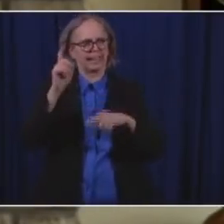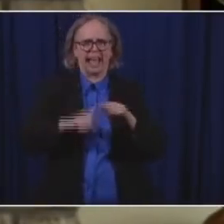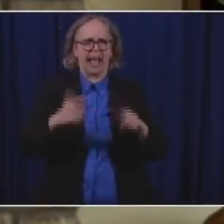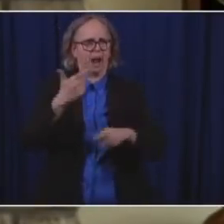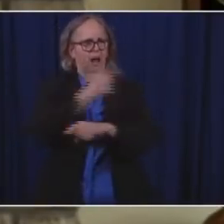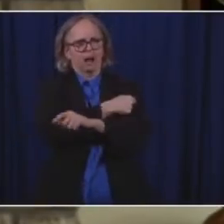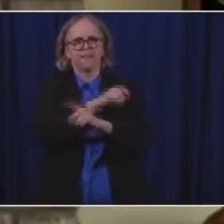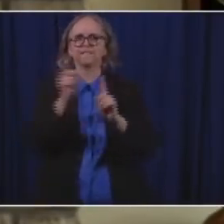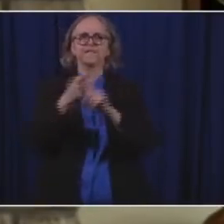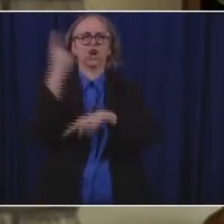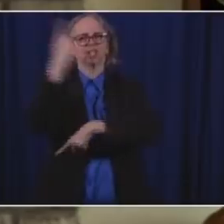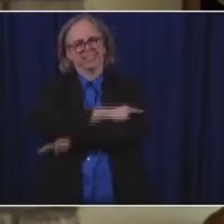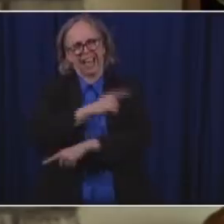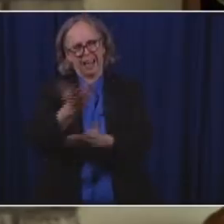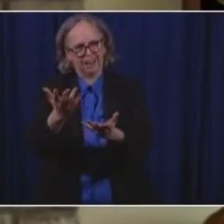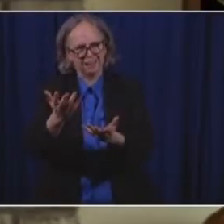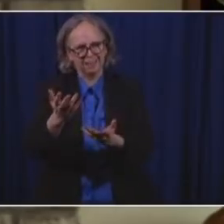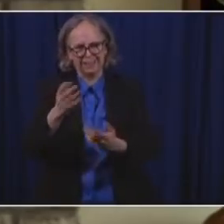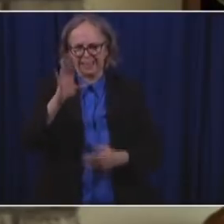not, you're absolutely correct.